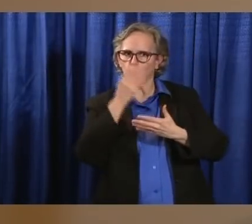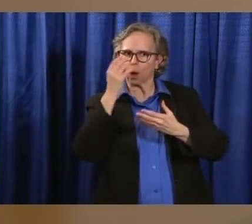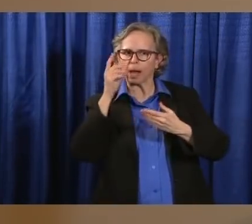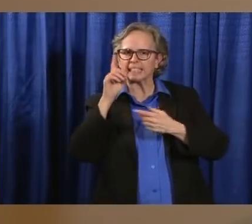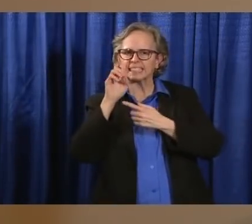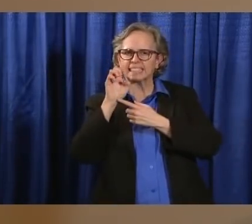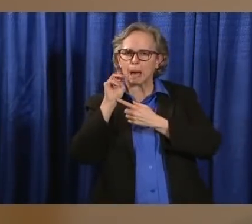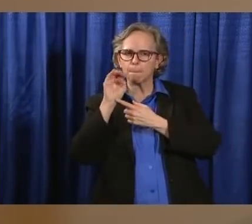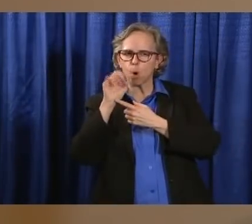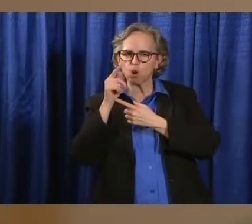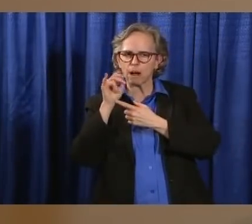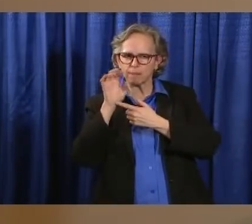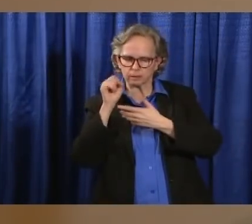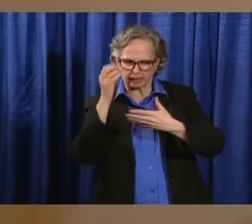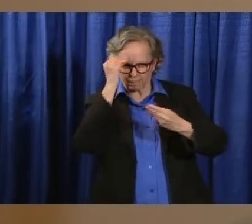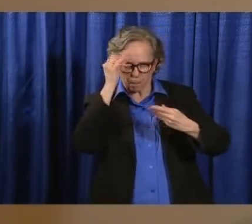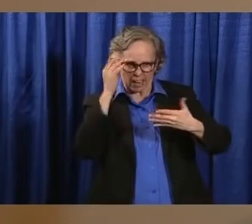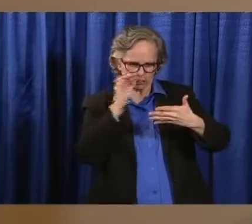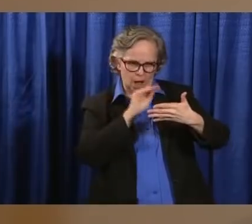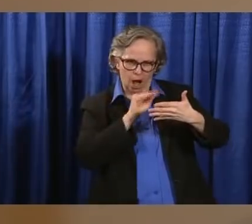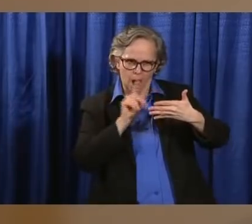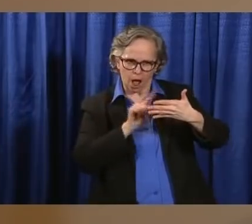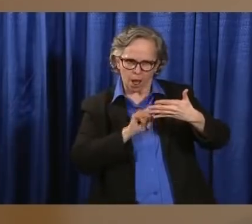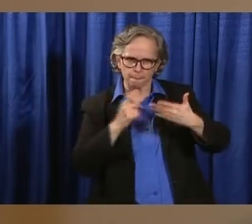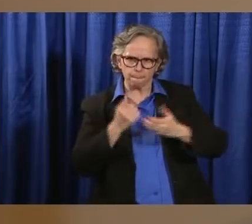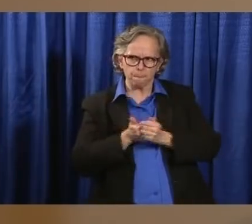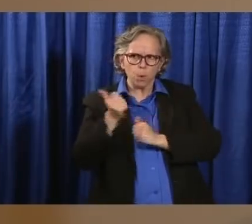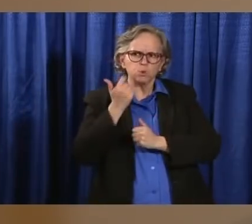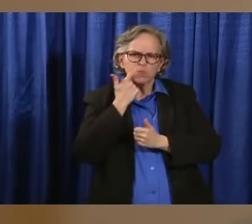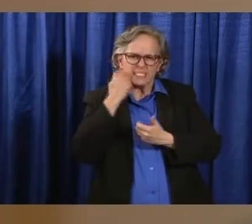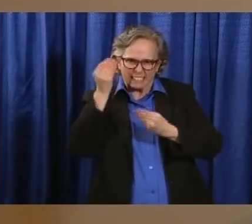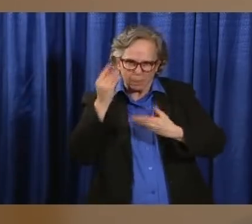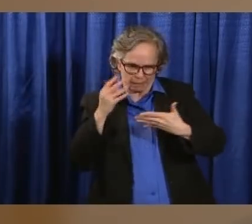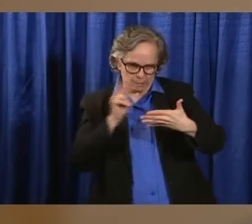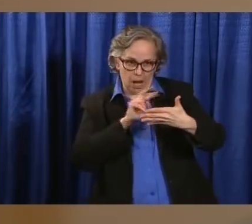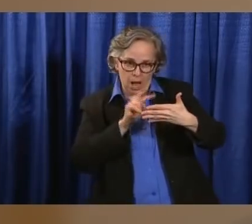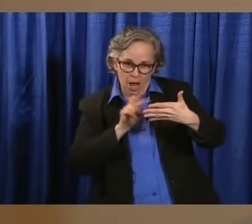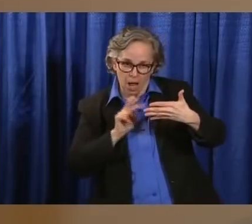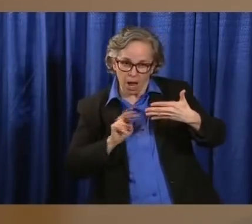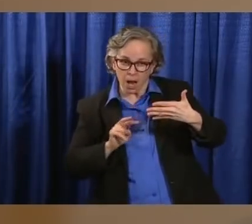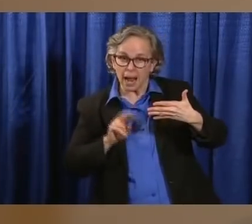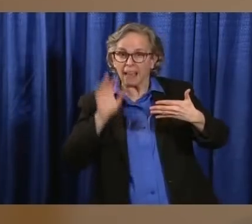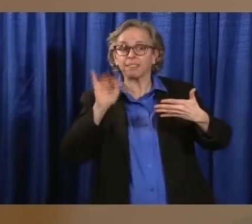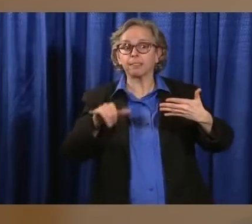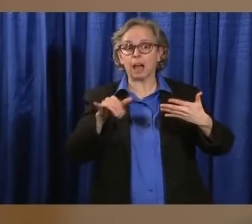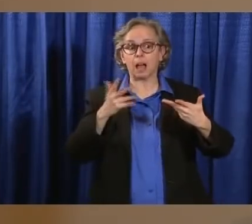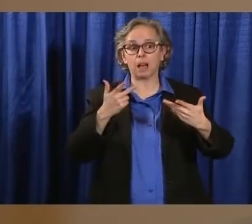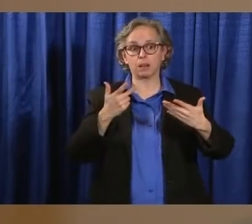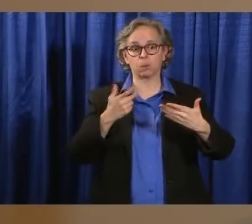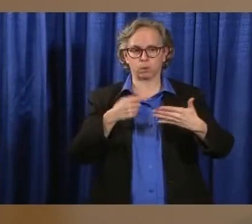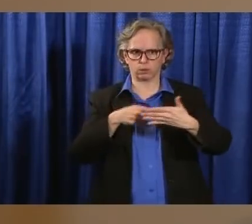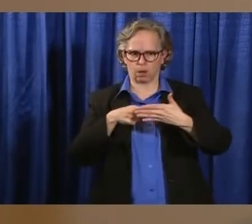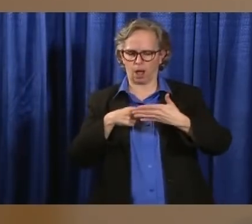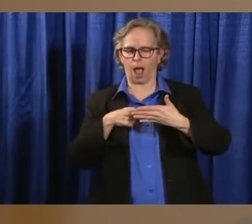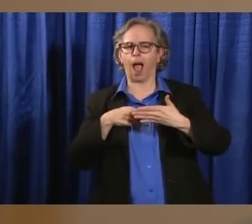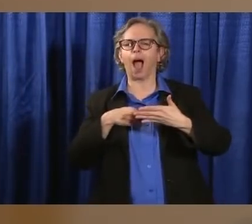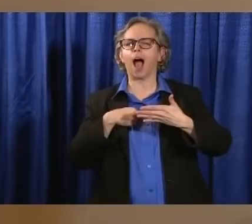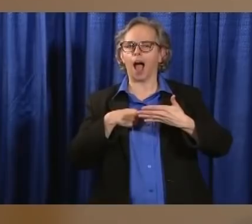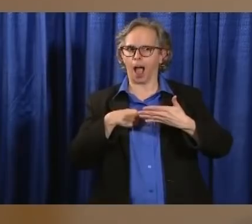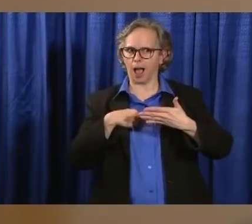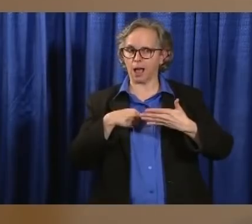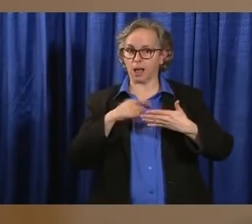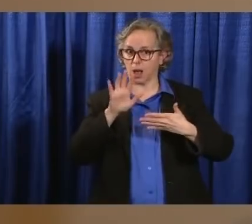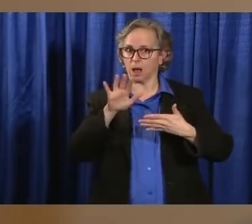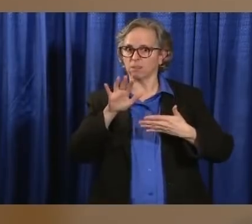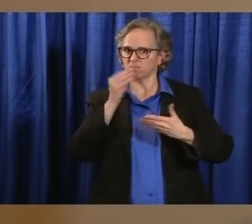they will continue to share what they have been sharing, which is that every move Ohioans are making is making a dent. That's why sometimes